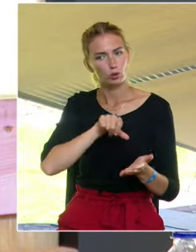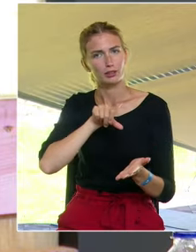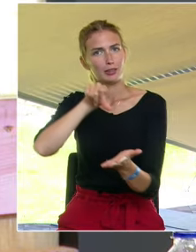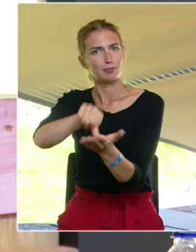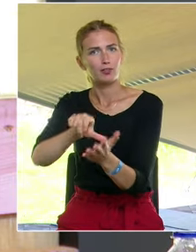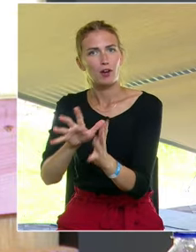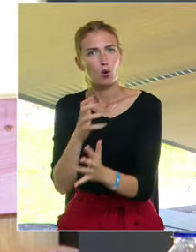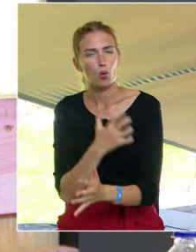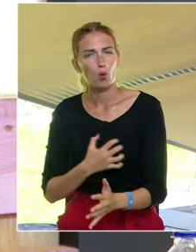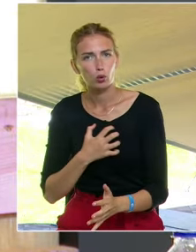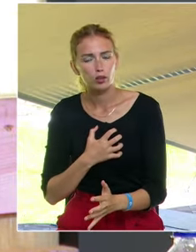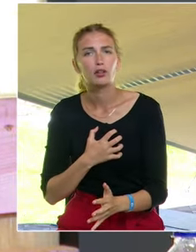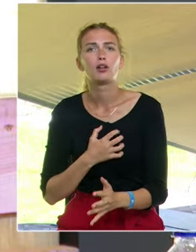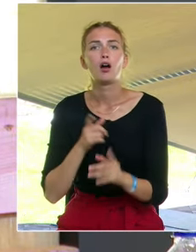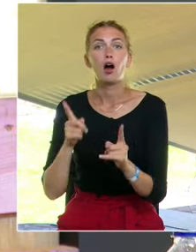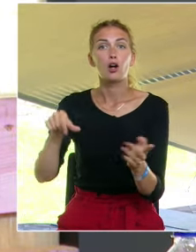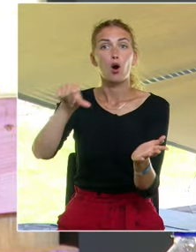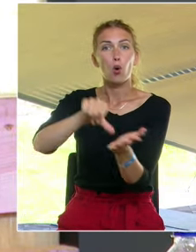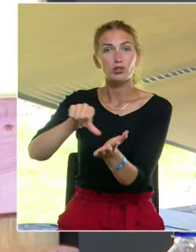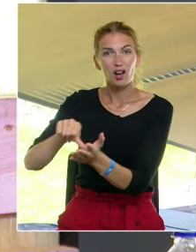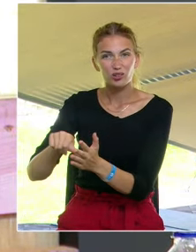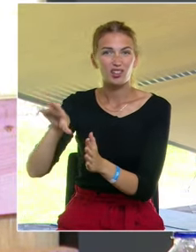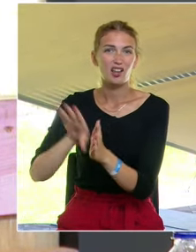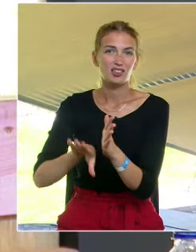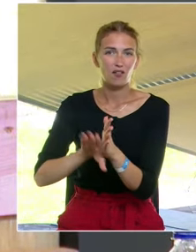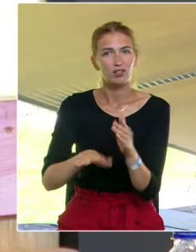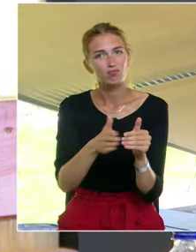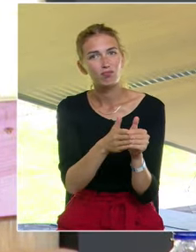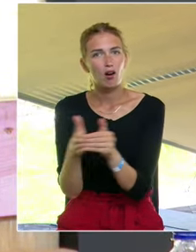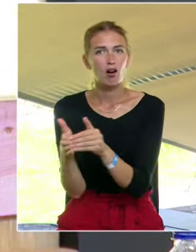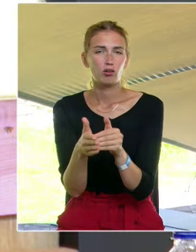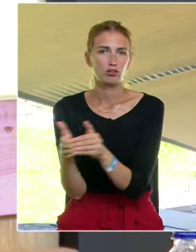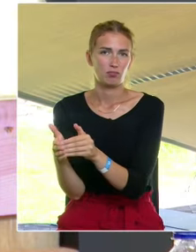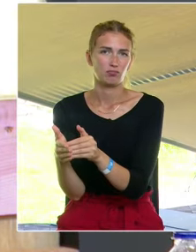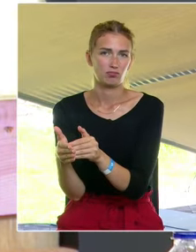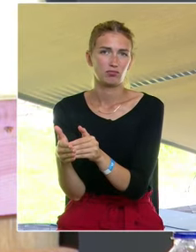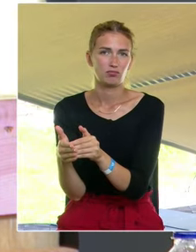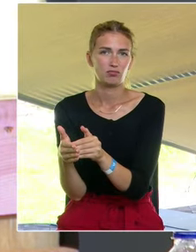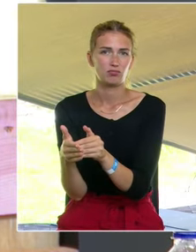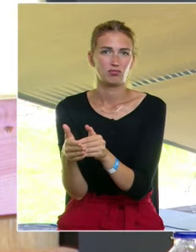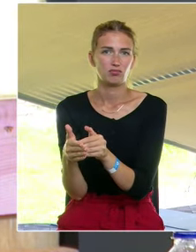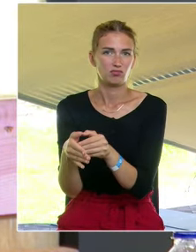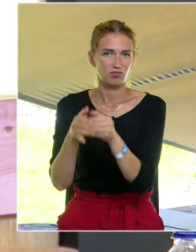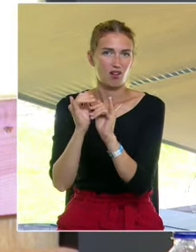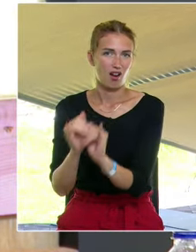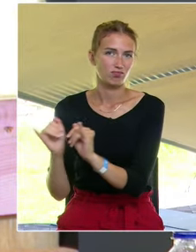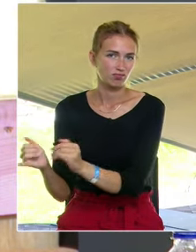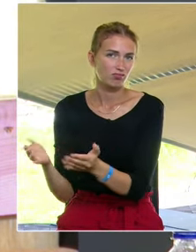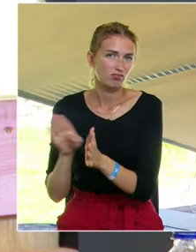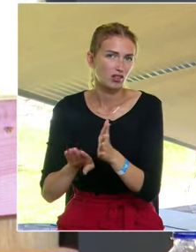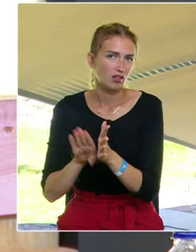also paradoxical, because participatory can bring about all kinds of bad things as well,